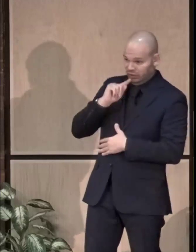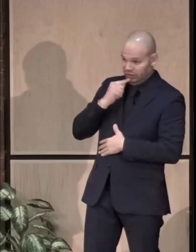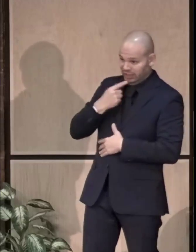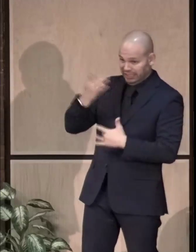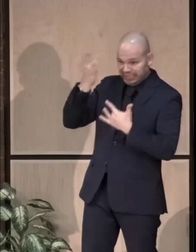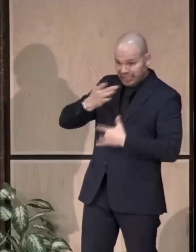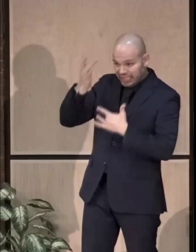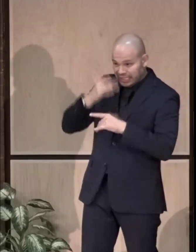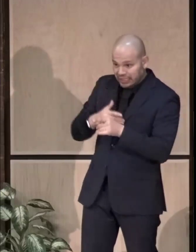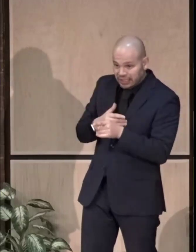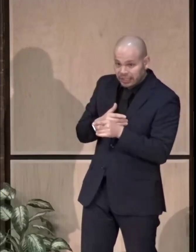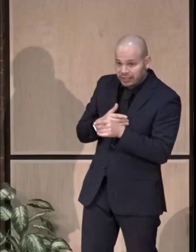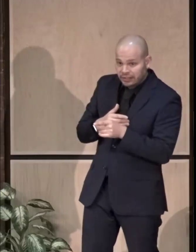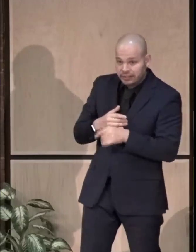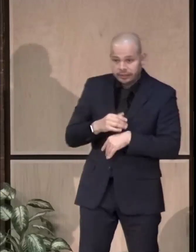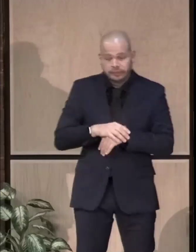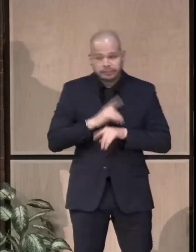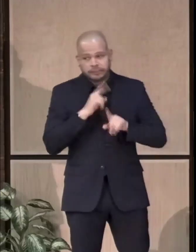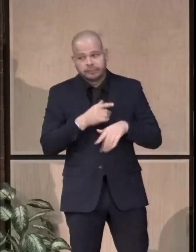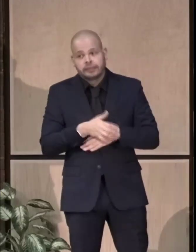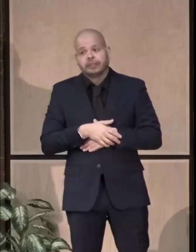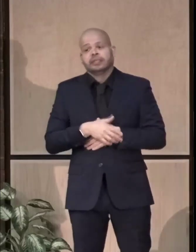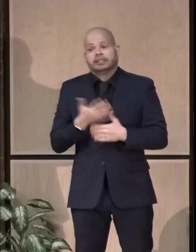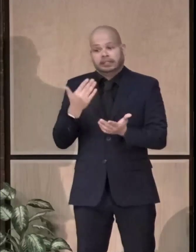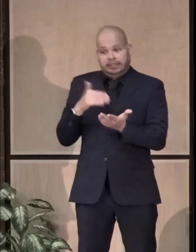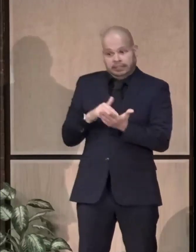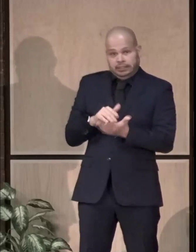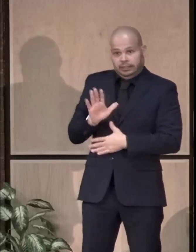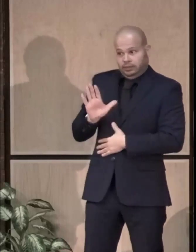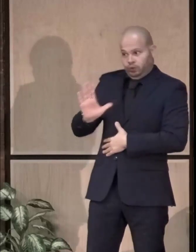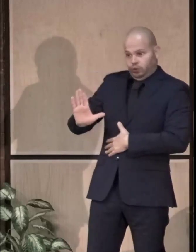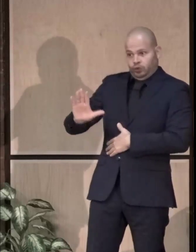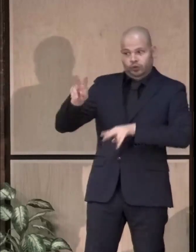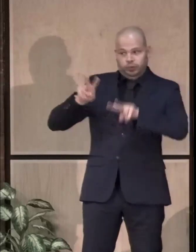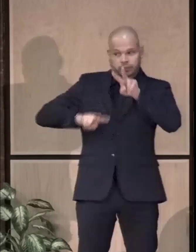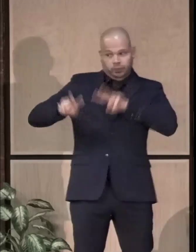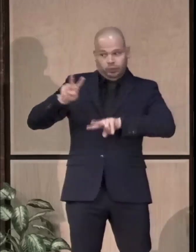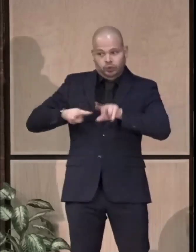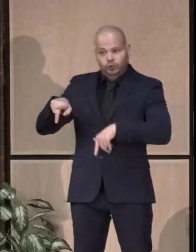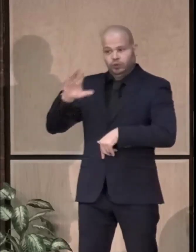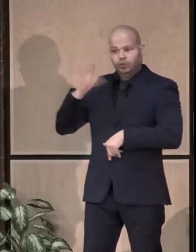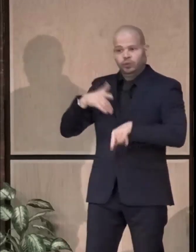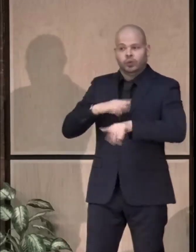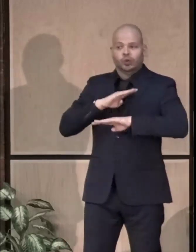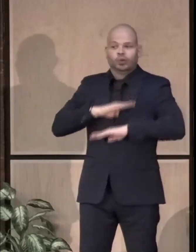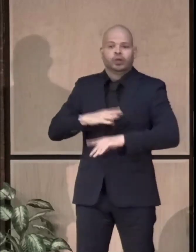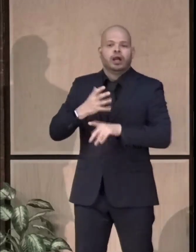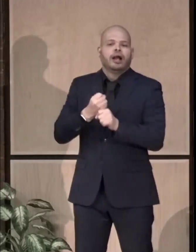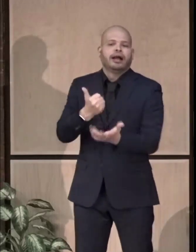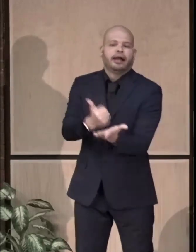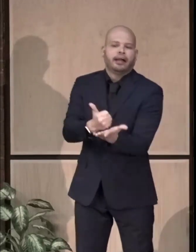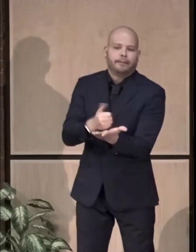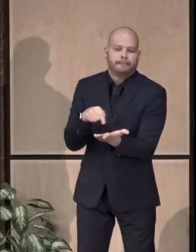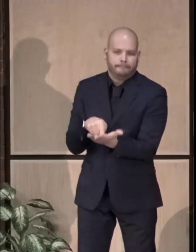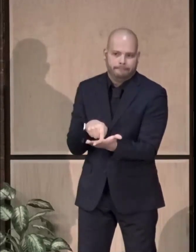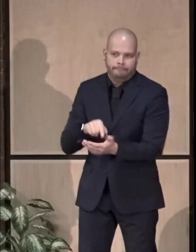that he, from his conversation, that he was glad that he was at a hospital getting medical help. Yes, sir.